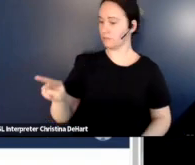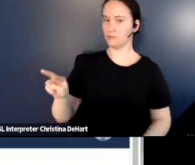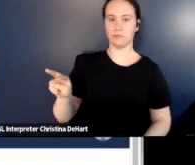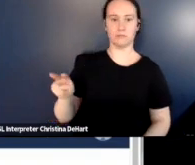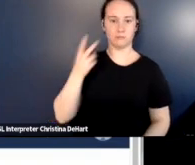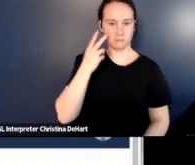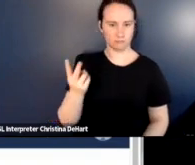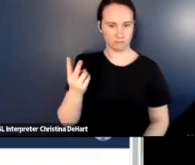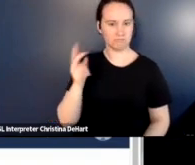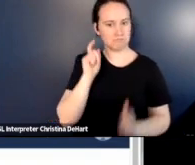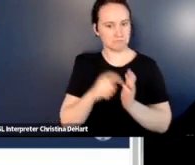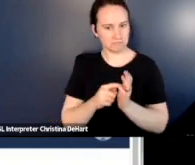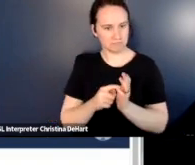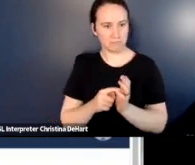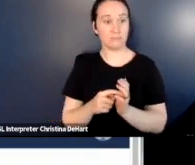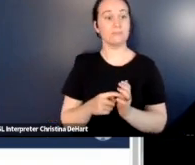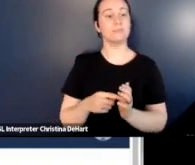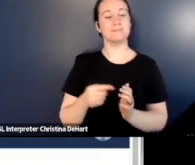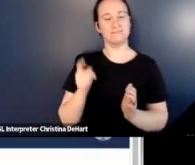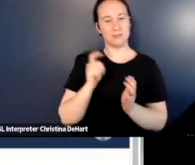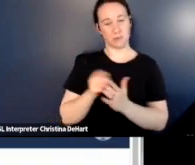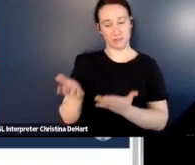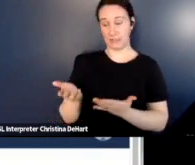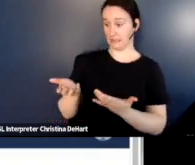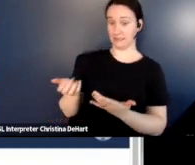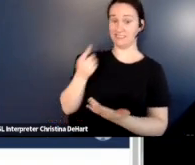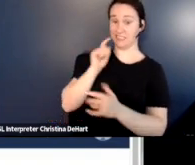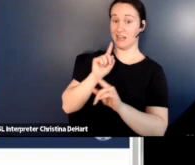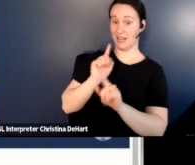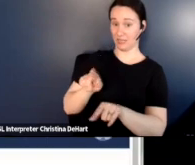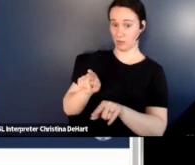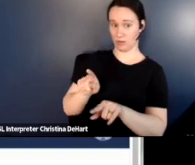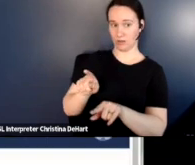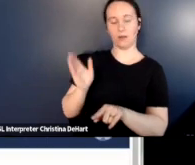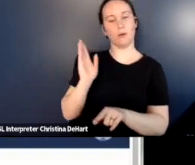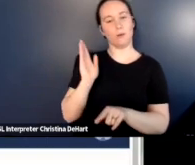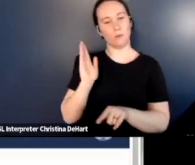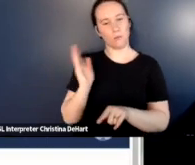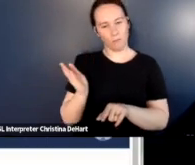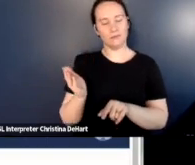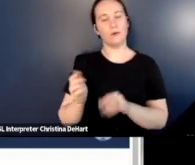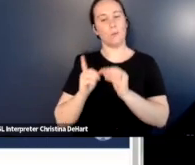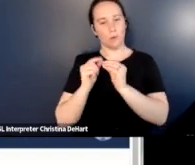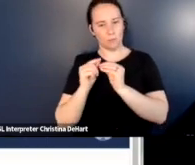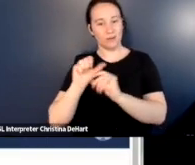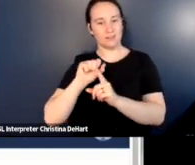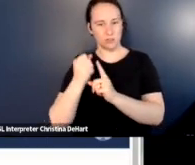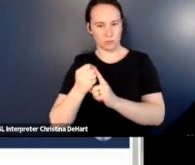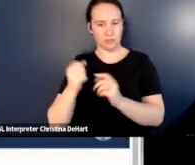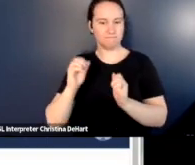to be picked up. And as you'll see, when this one was answered, again, there will be another case record